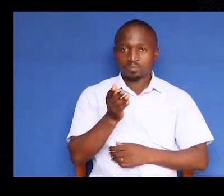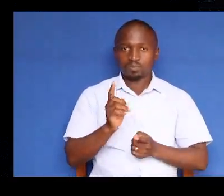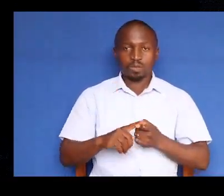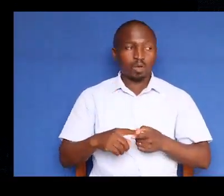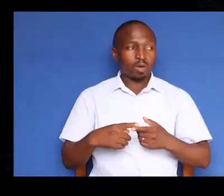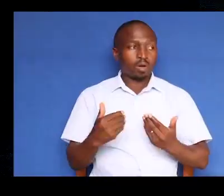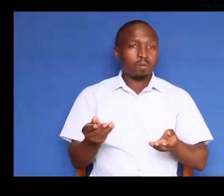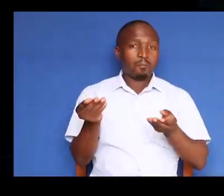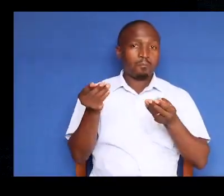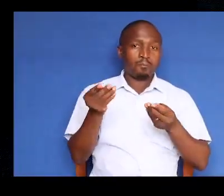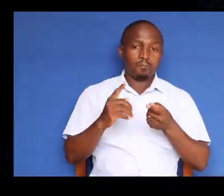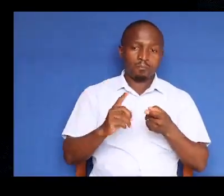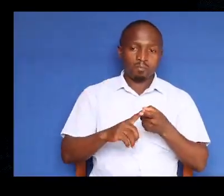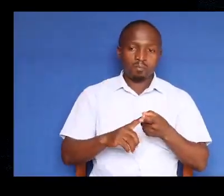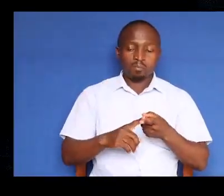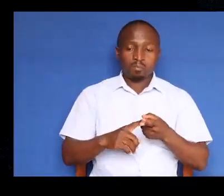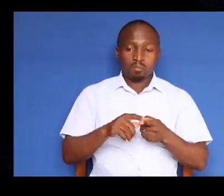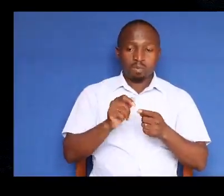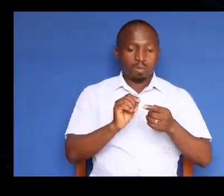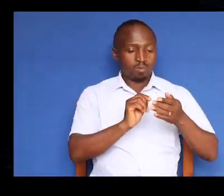you were given a sales